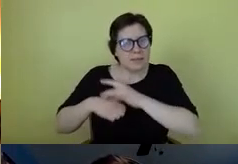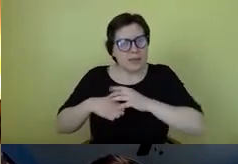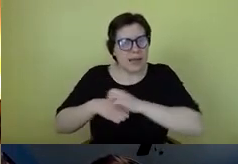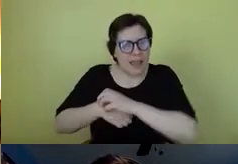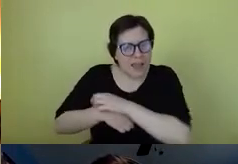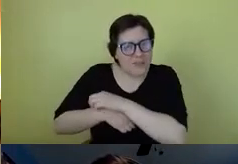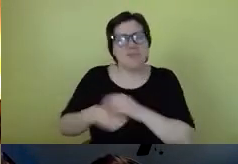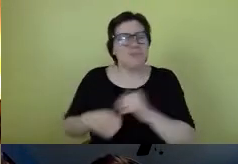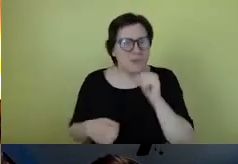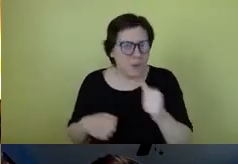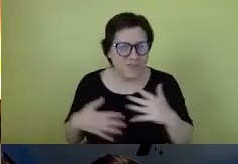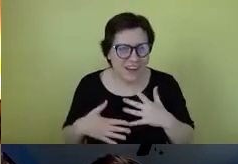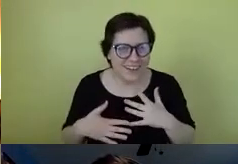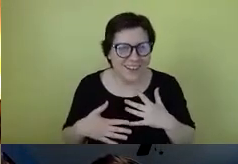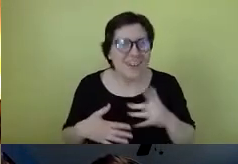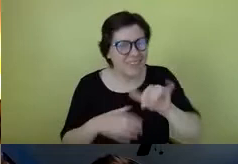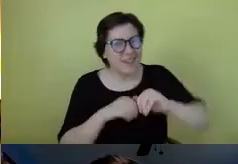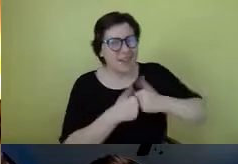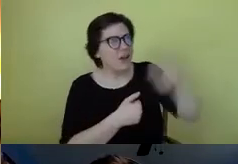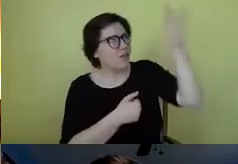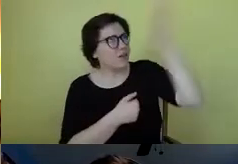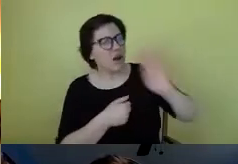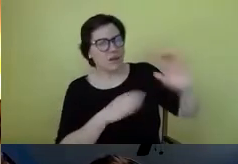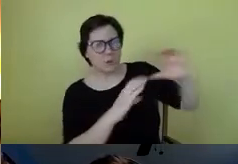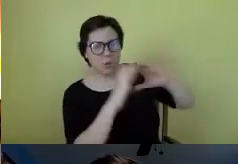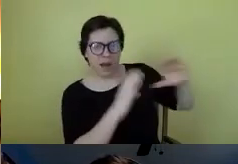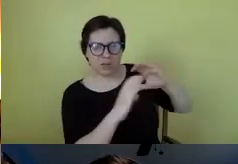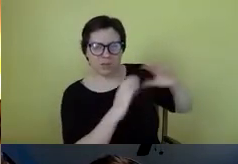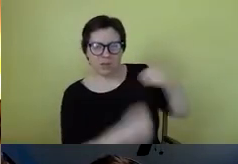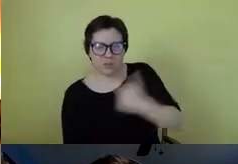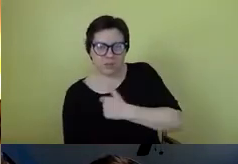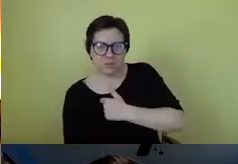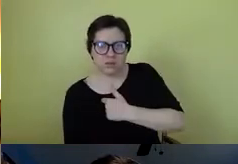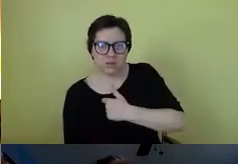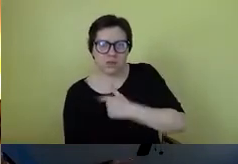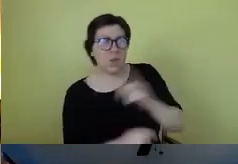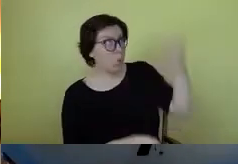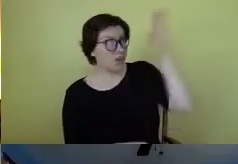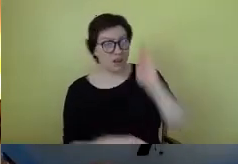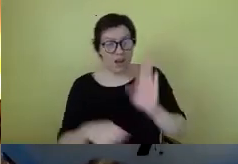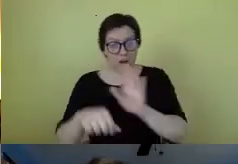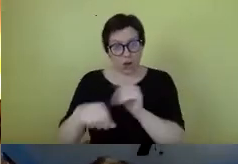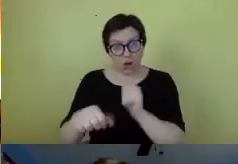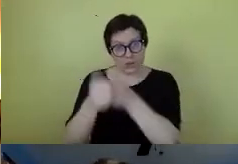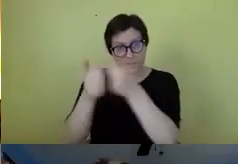it's how God talks to us. In calling the disciples, the Lord, you